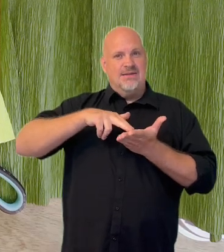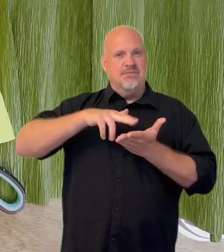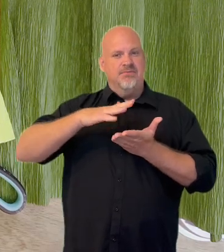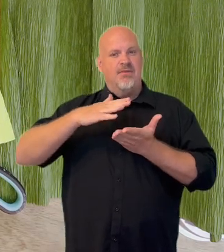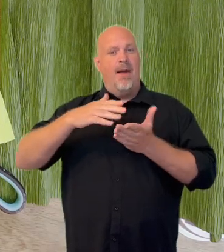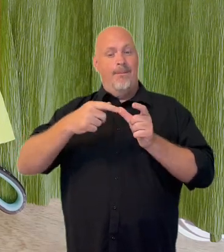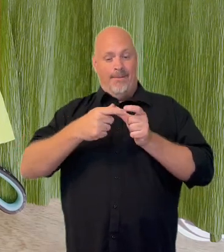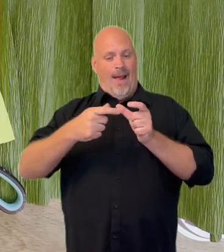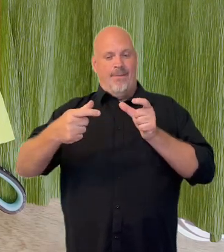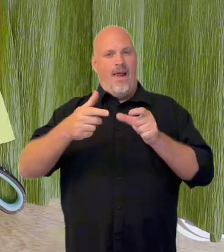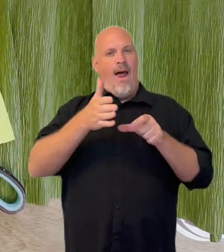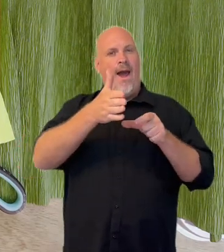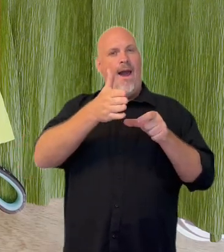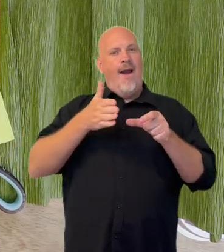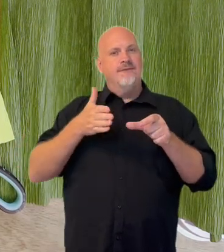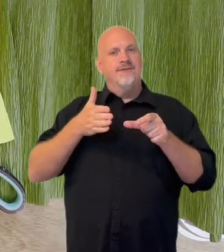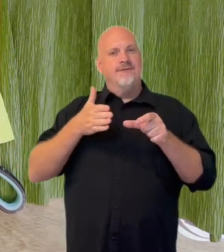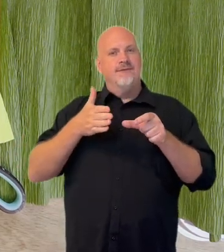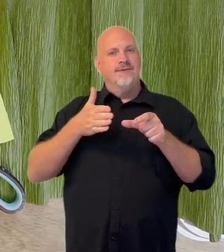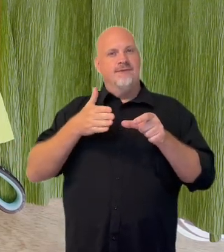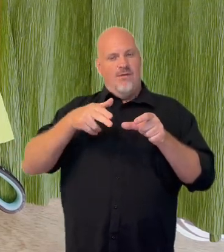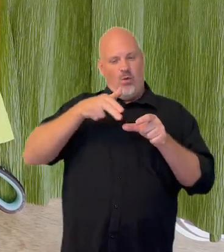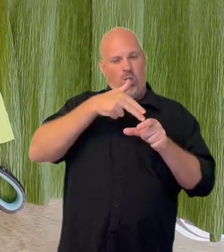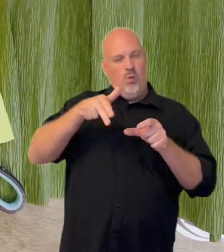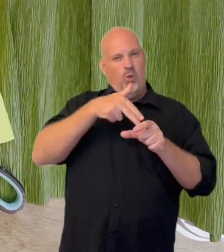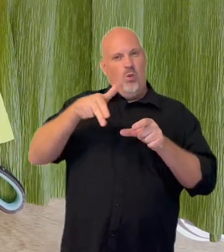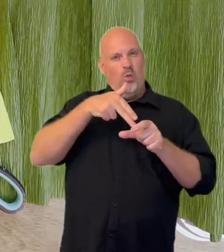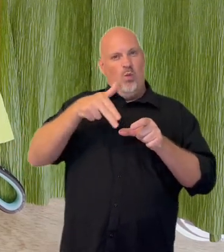about half of the piece of paper.